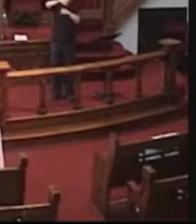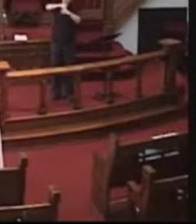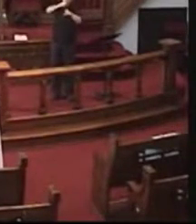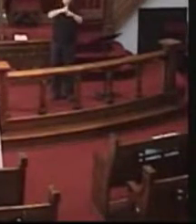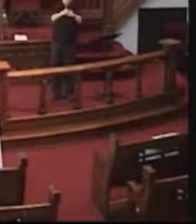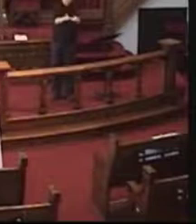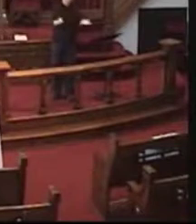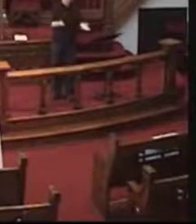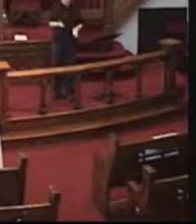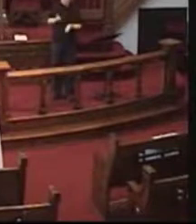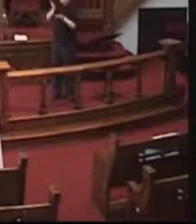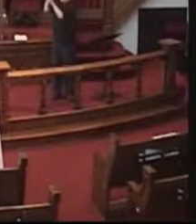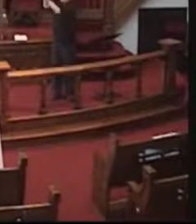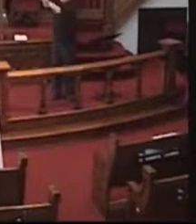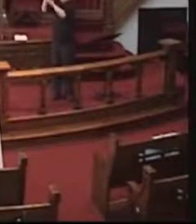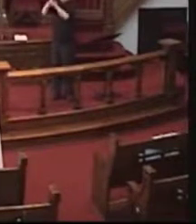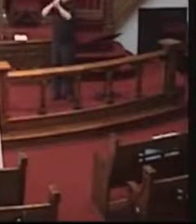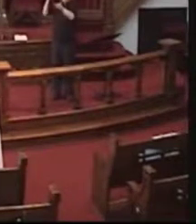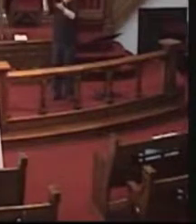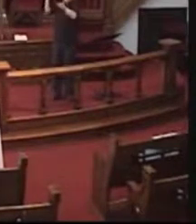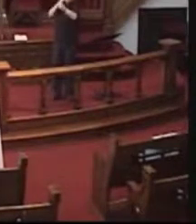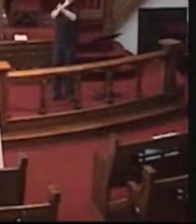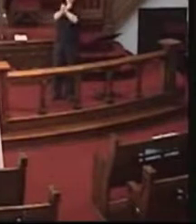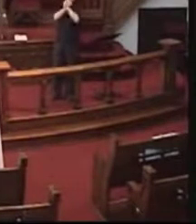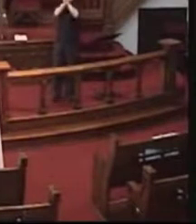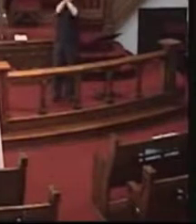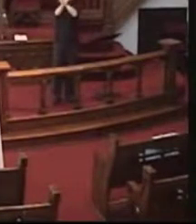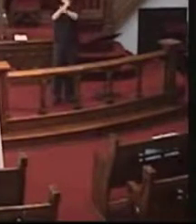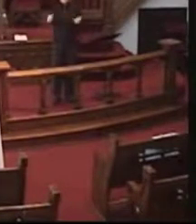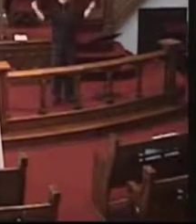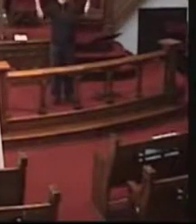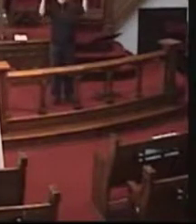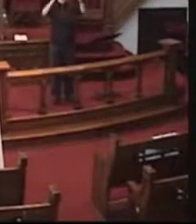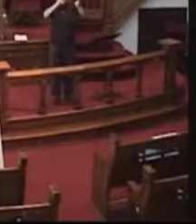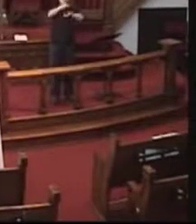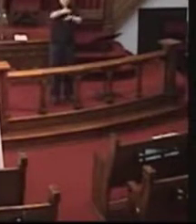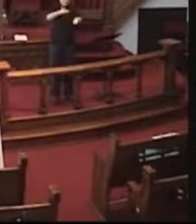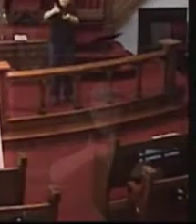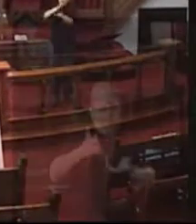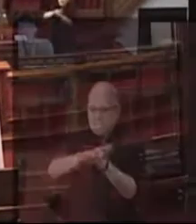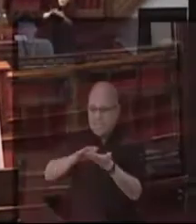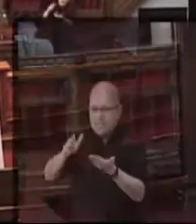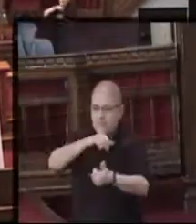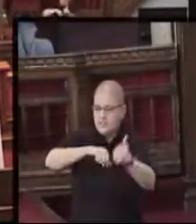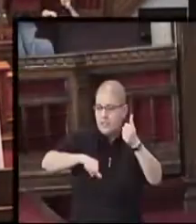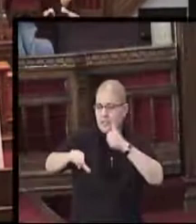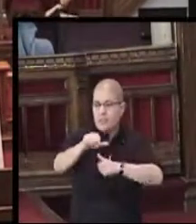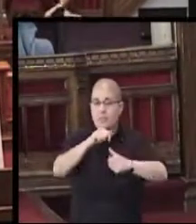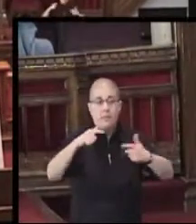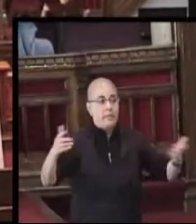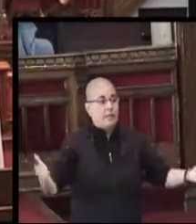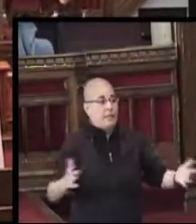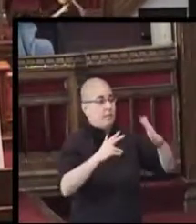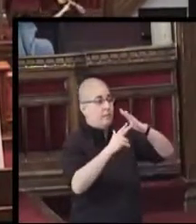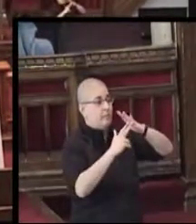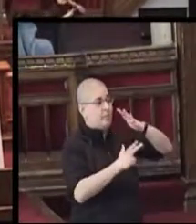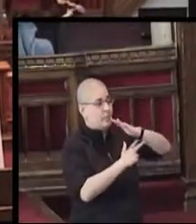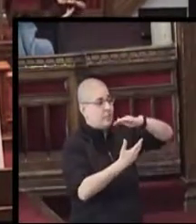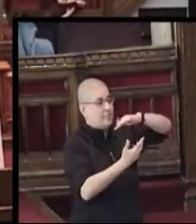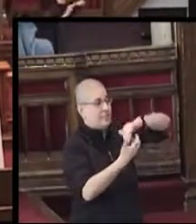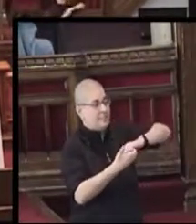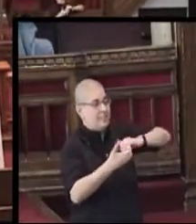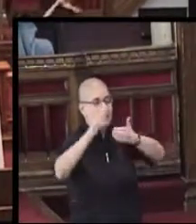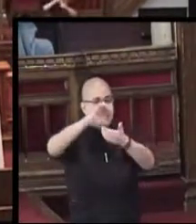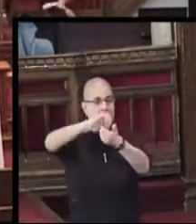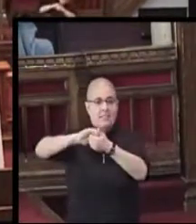love frees us to be generous with each other and inspires us to action as we build bridges in this place and from this place